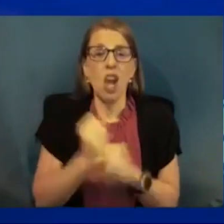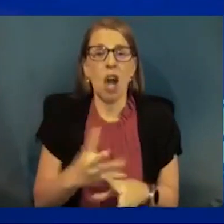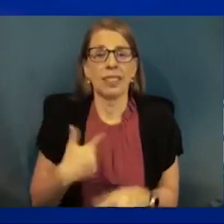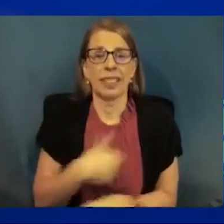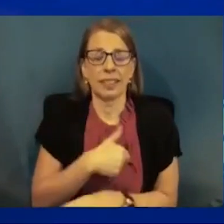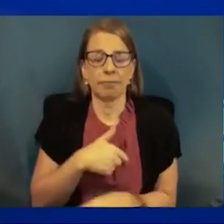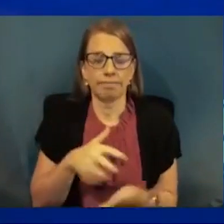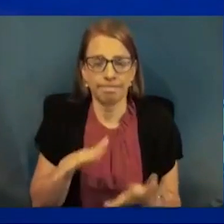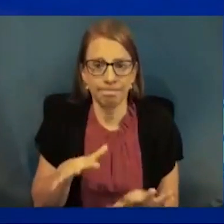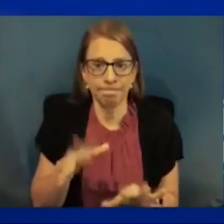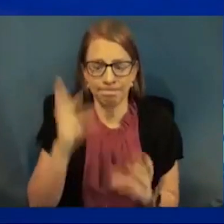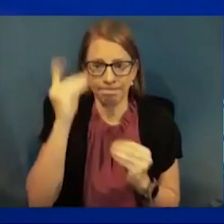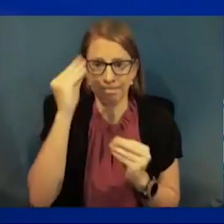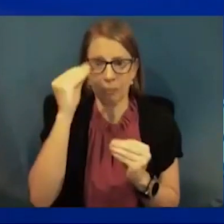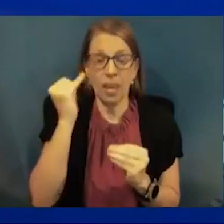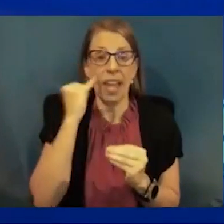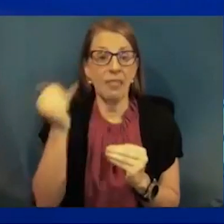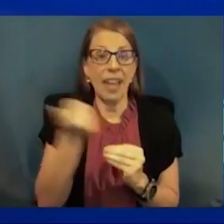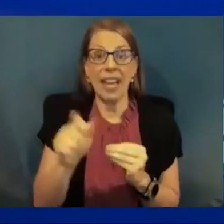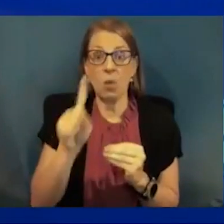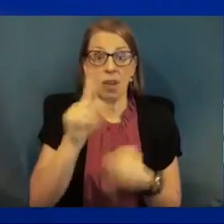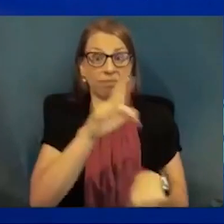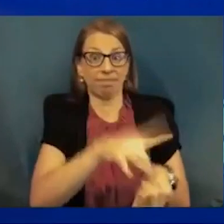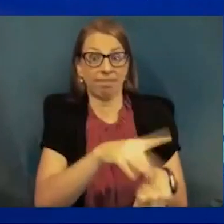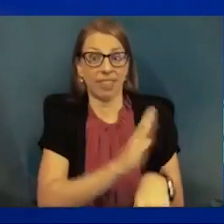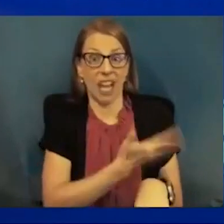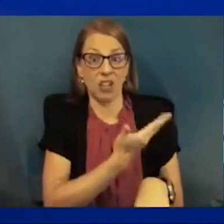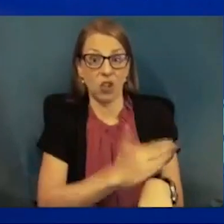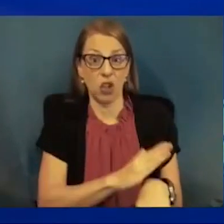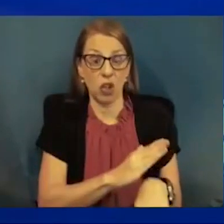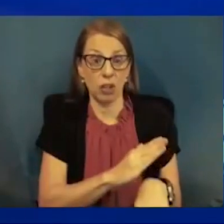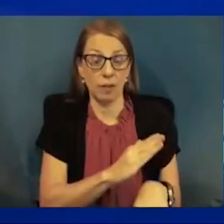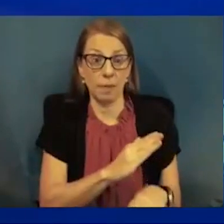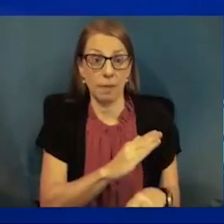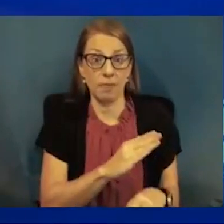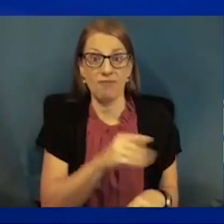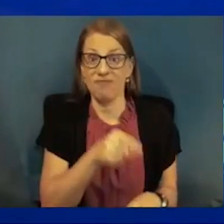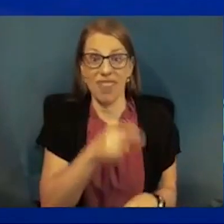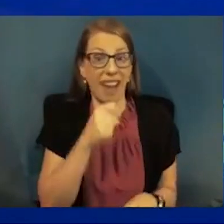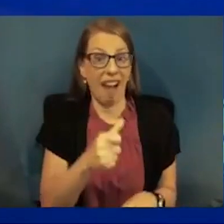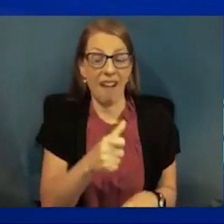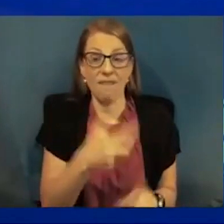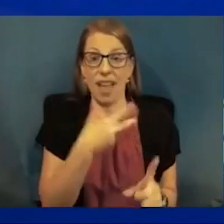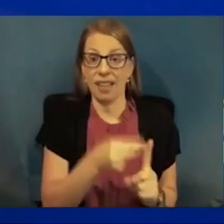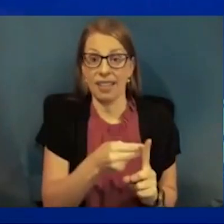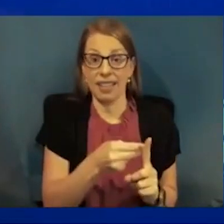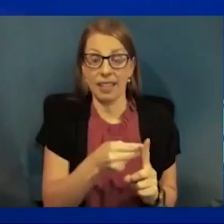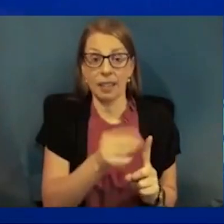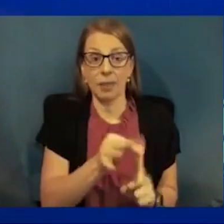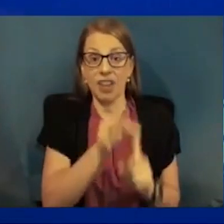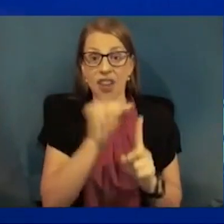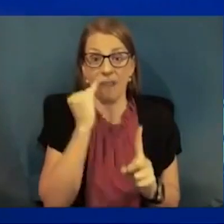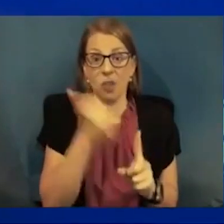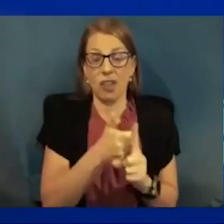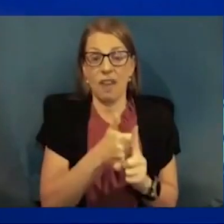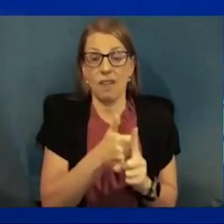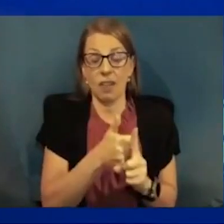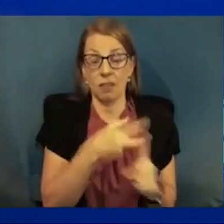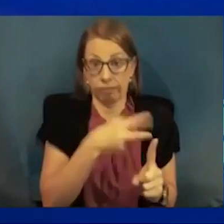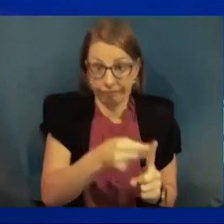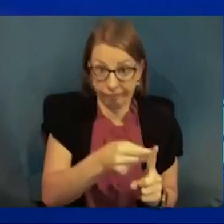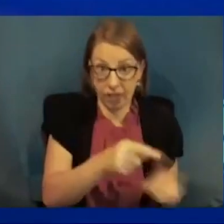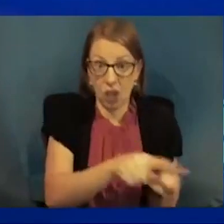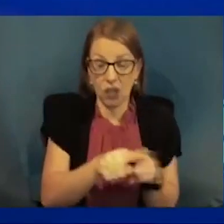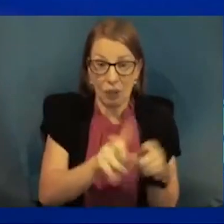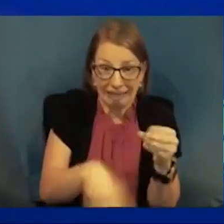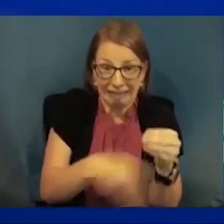at that game or out at that concert who's not vaccinated, and especially if you're not vaccinated and you have underlying health problems, man,